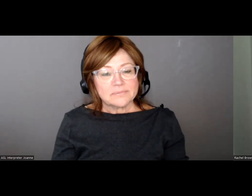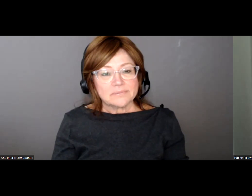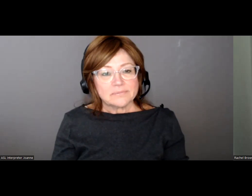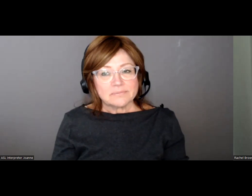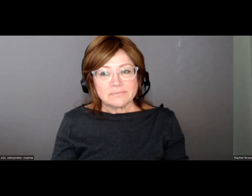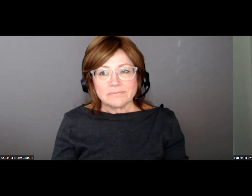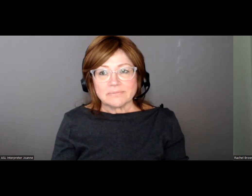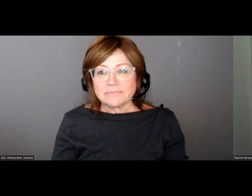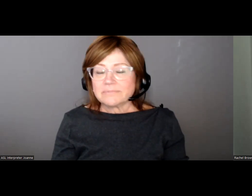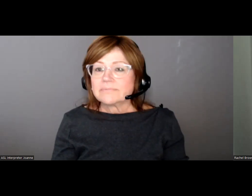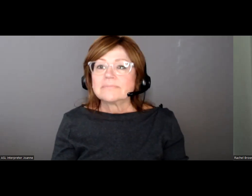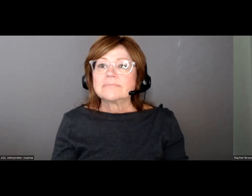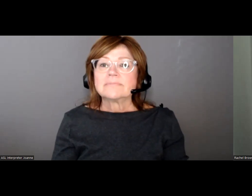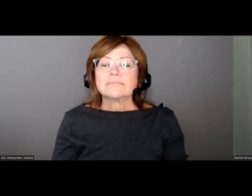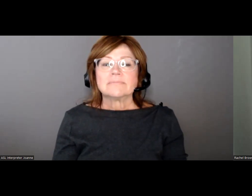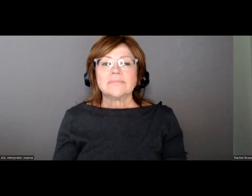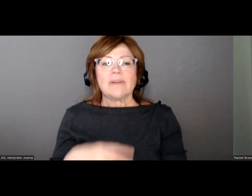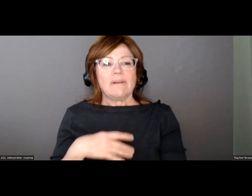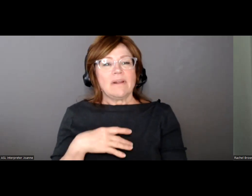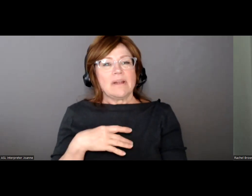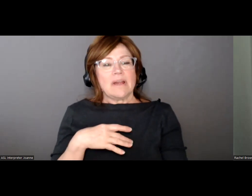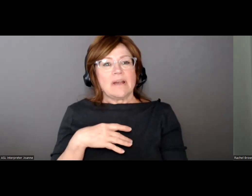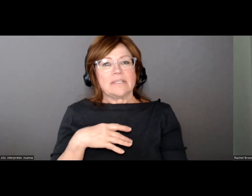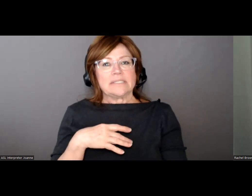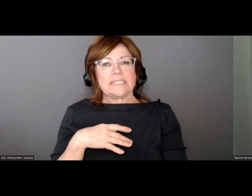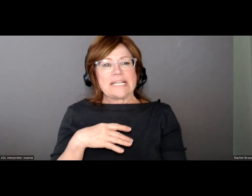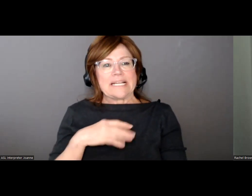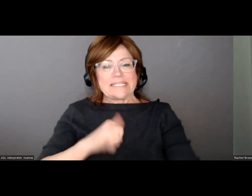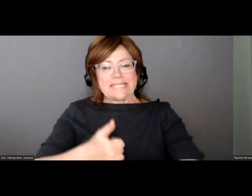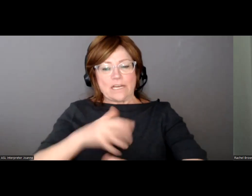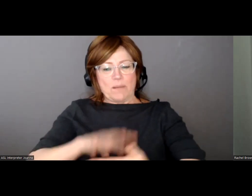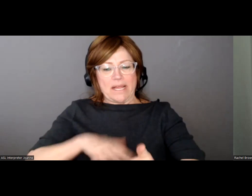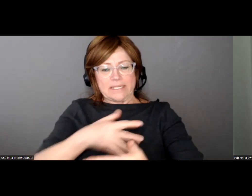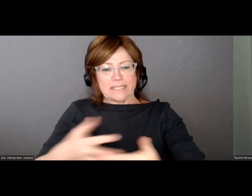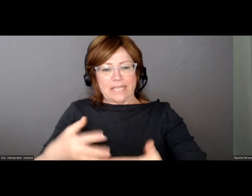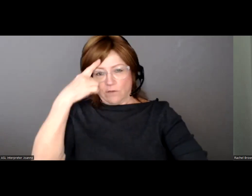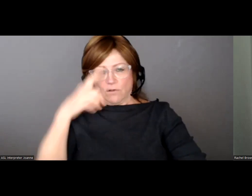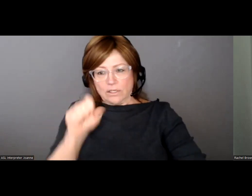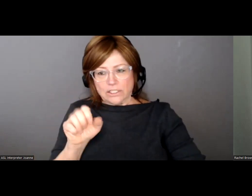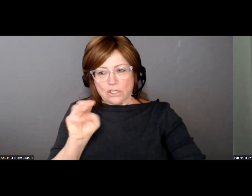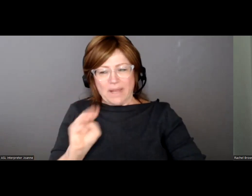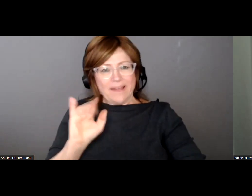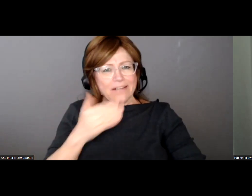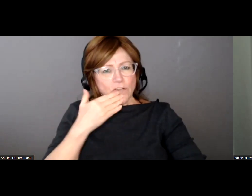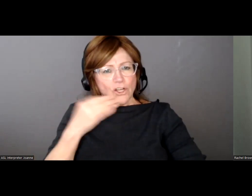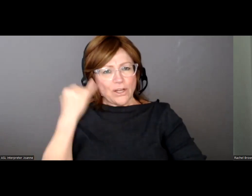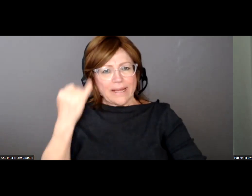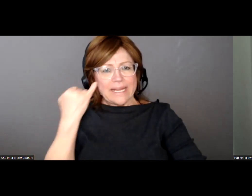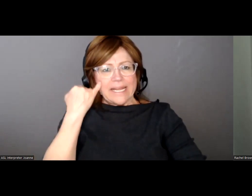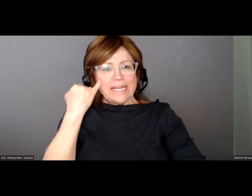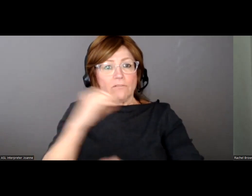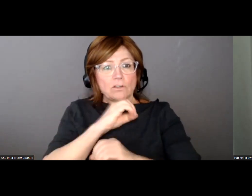I love the idea of scheduling, because social media fatigue is a big Huge problem for